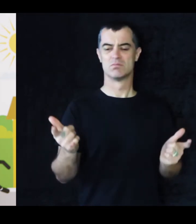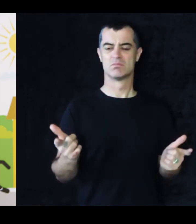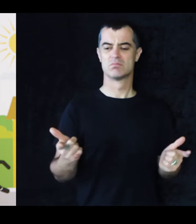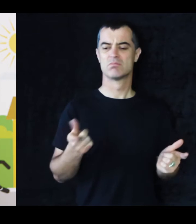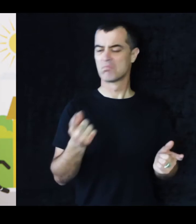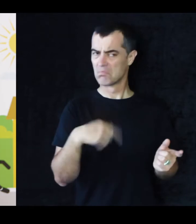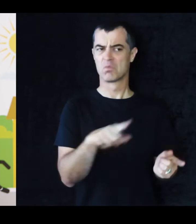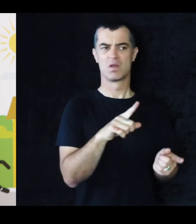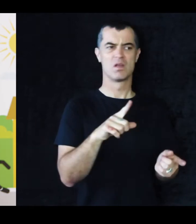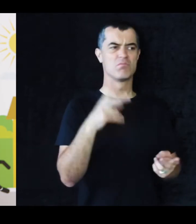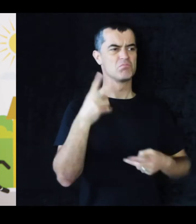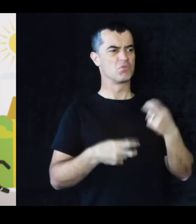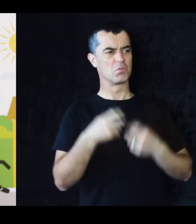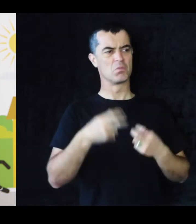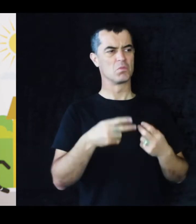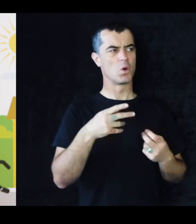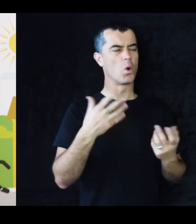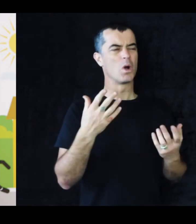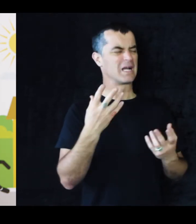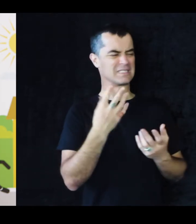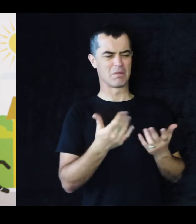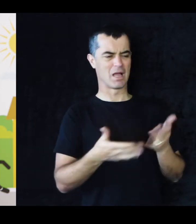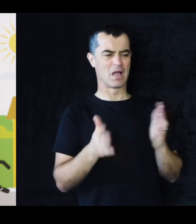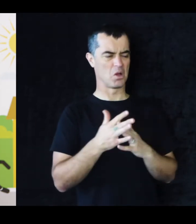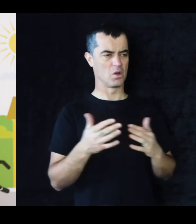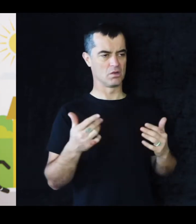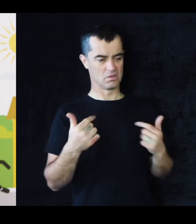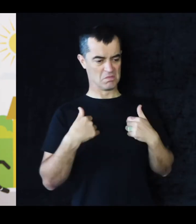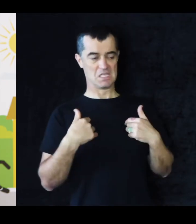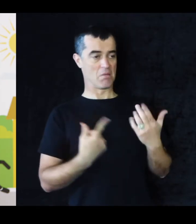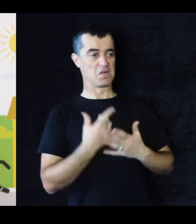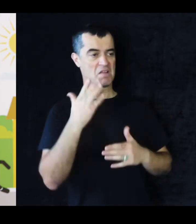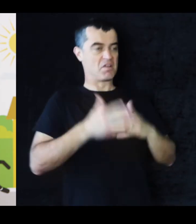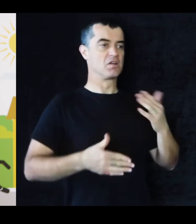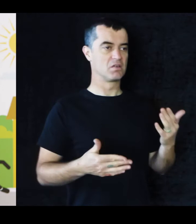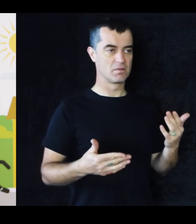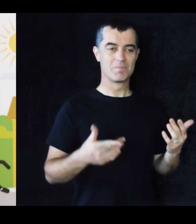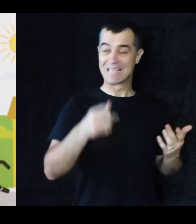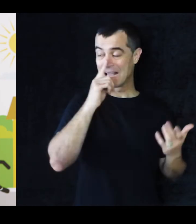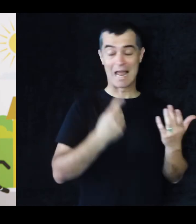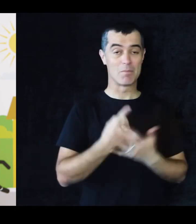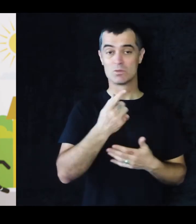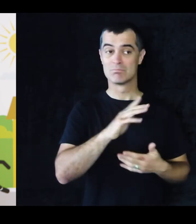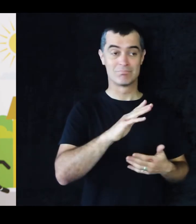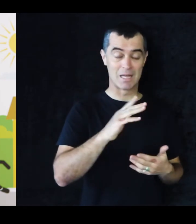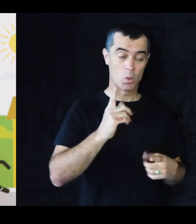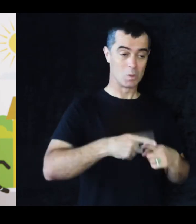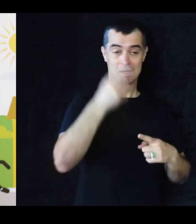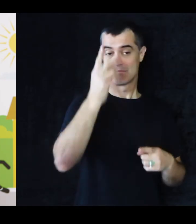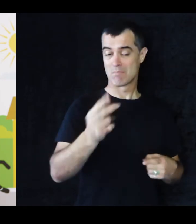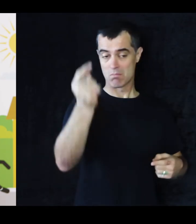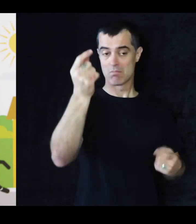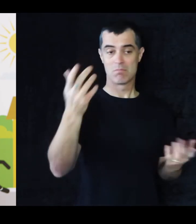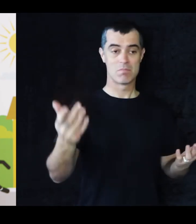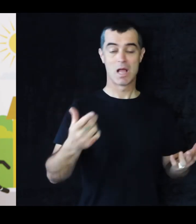language around that, you know, that we are a problem, or somehow it's not going to happen to you. You're not going to become disabled. But it can happen to